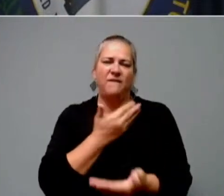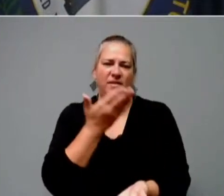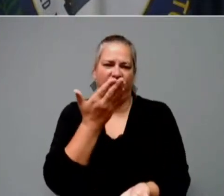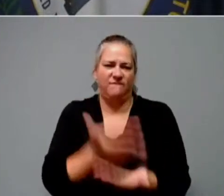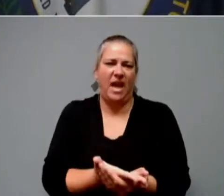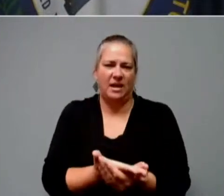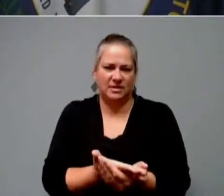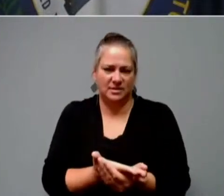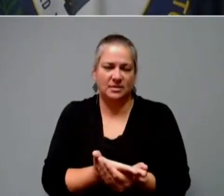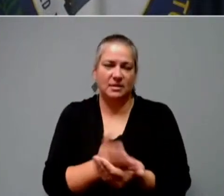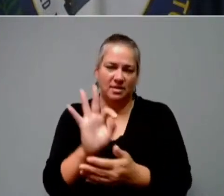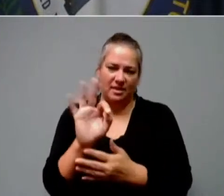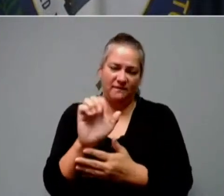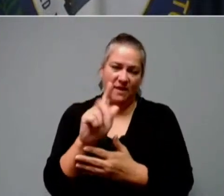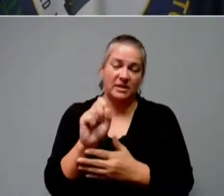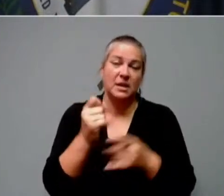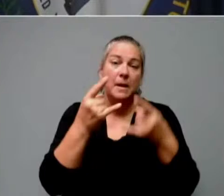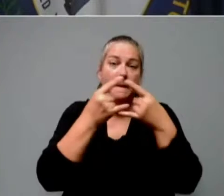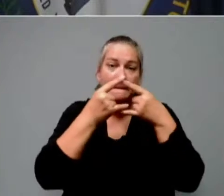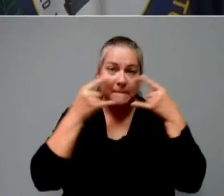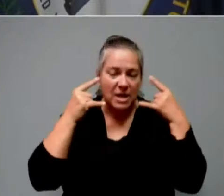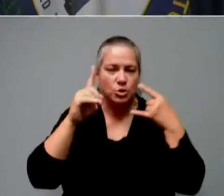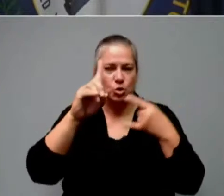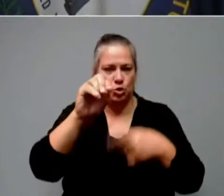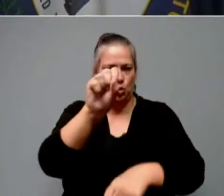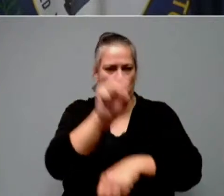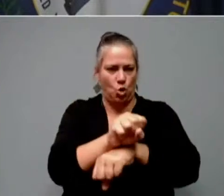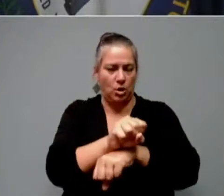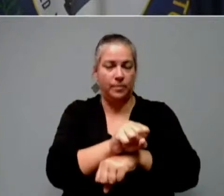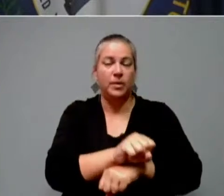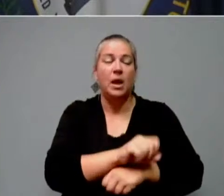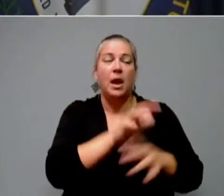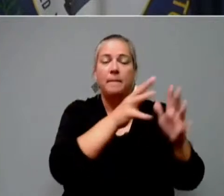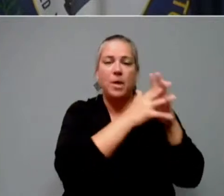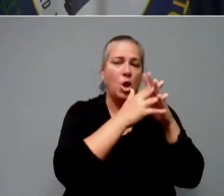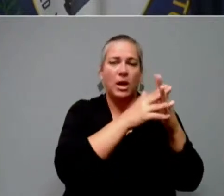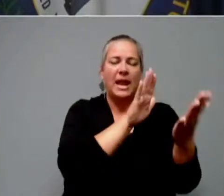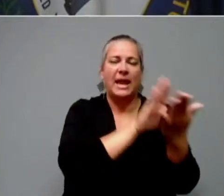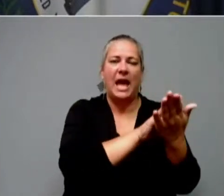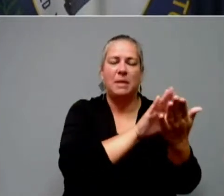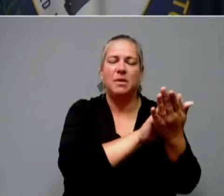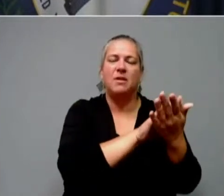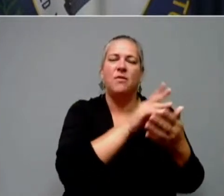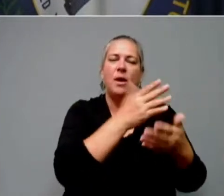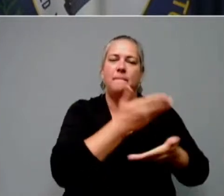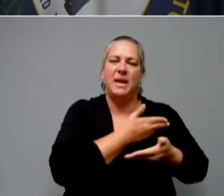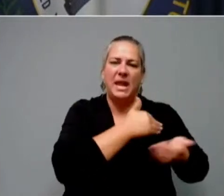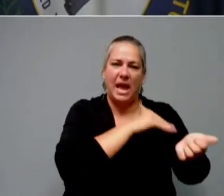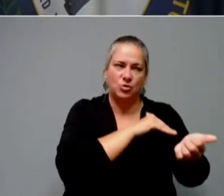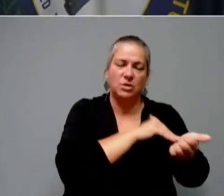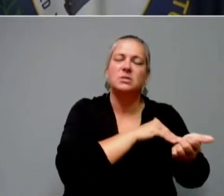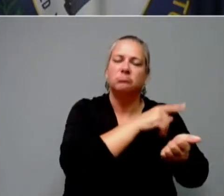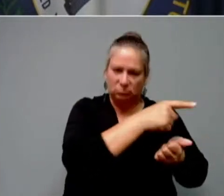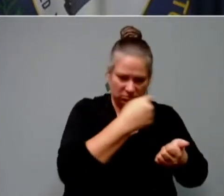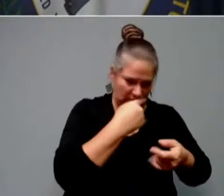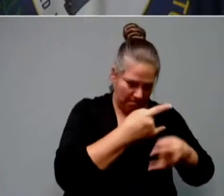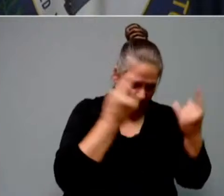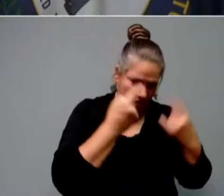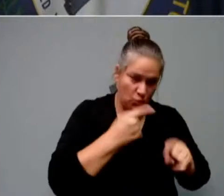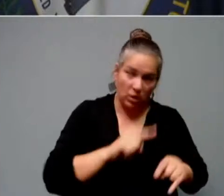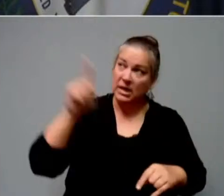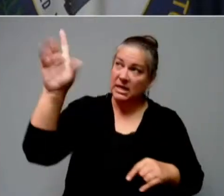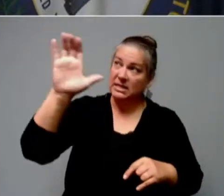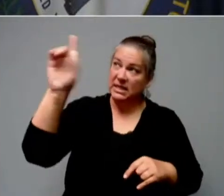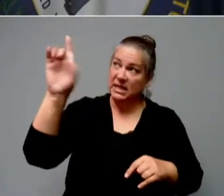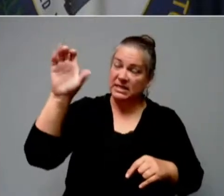that is that masks work. American Academy of Pediatrics says masks work and we ought to wear them. The CDC says masks work